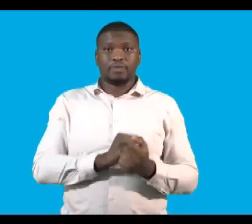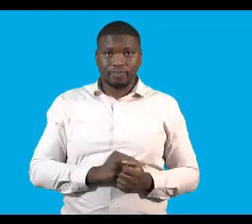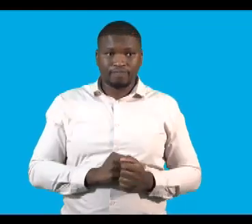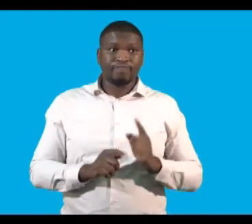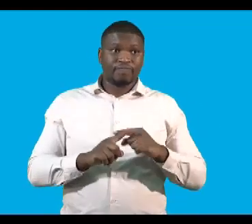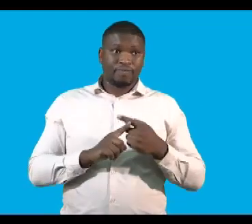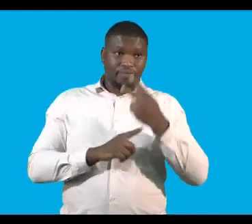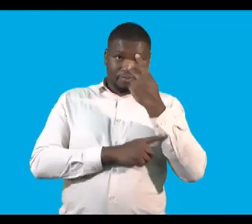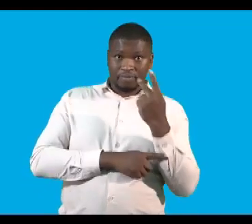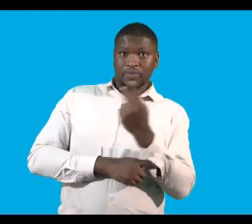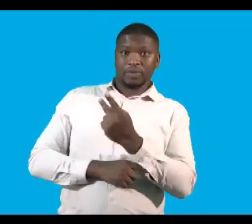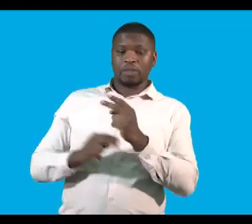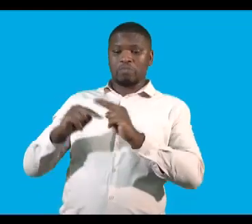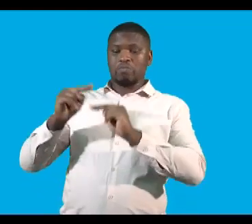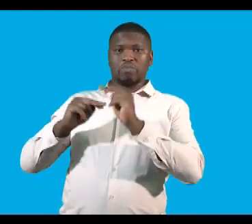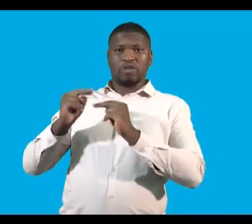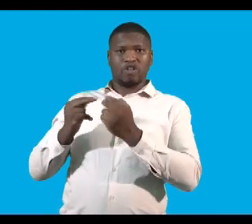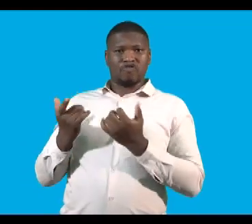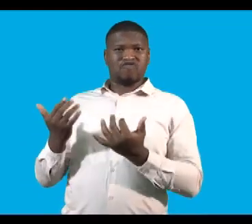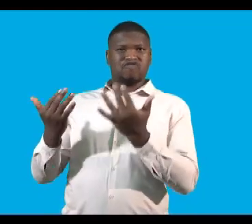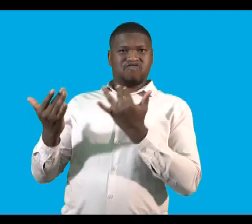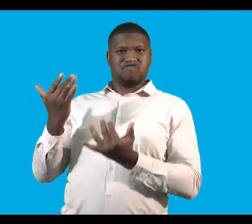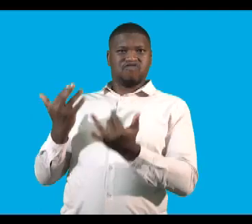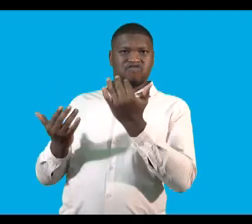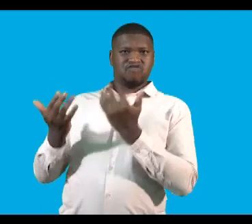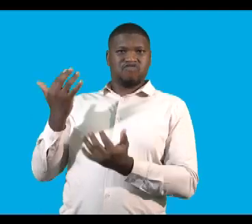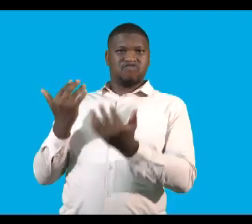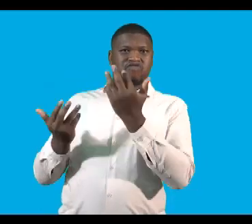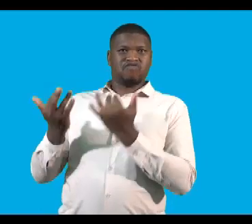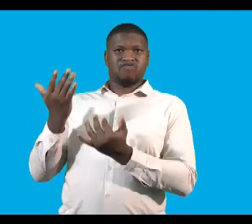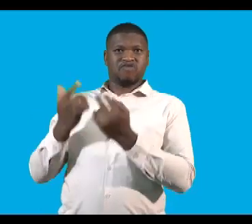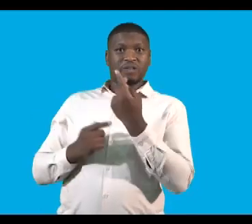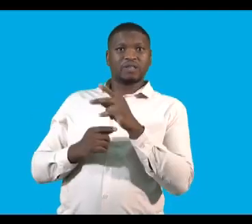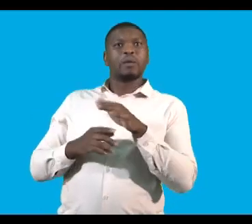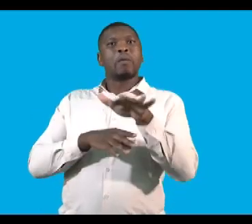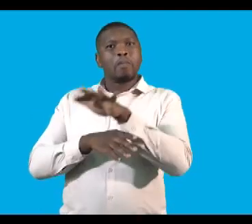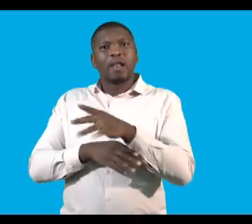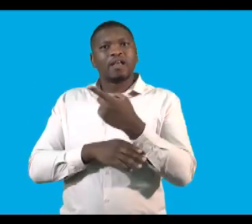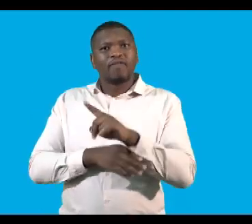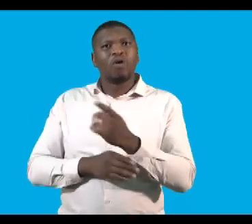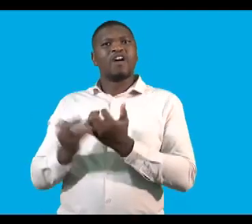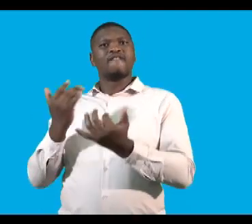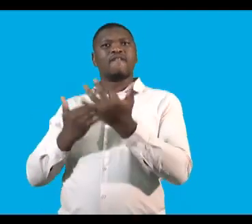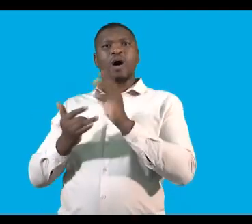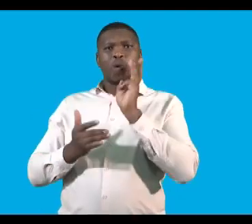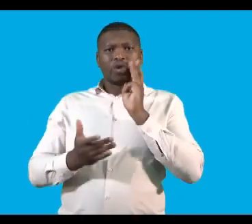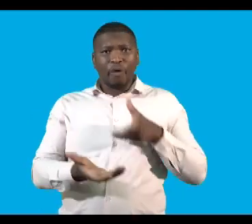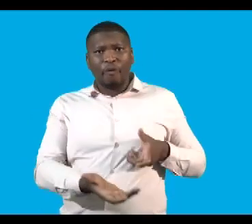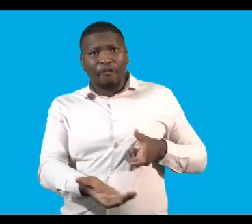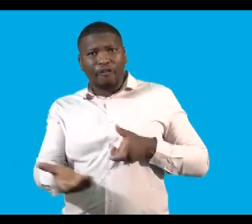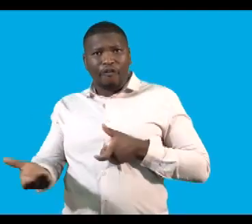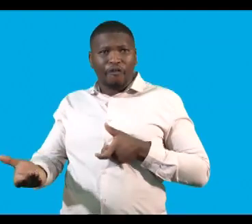You can see that this building is on fire, and ironically, it is the fire station that is on